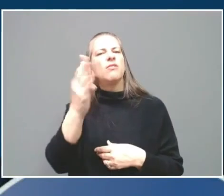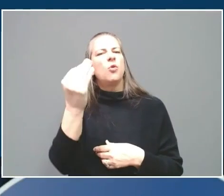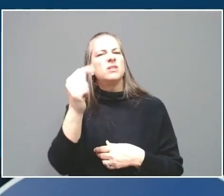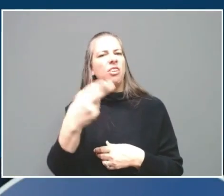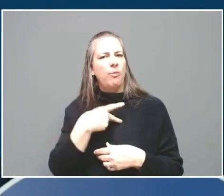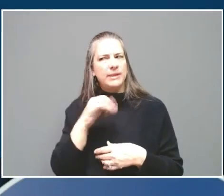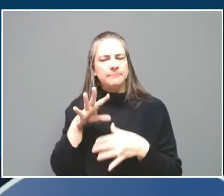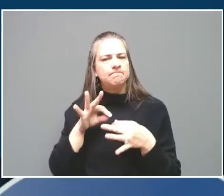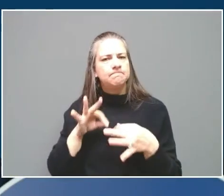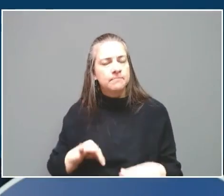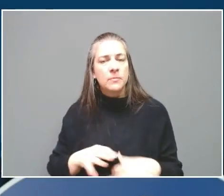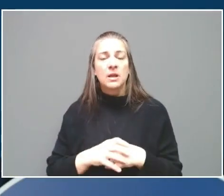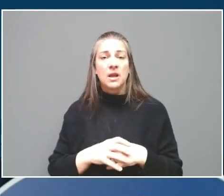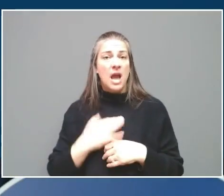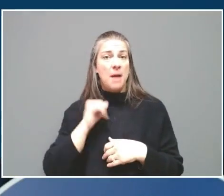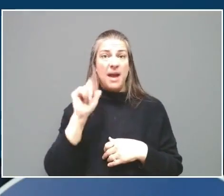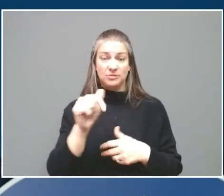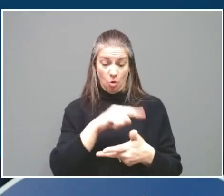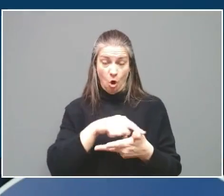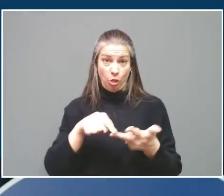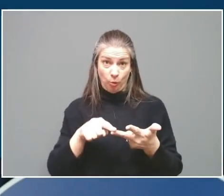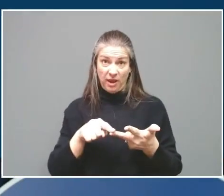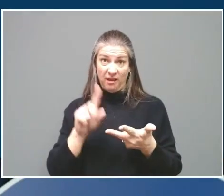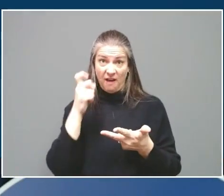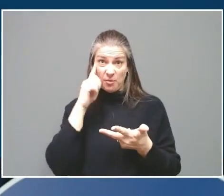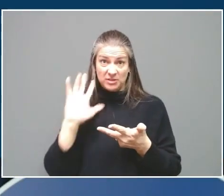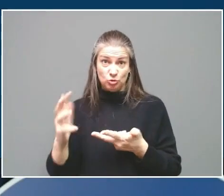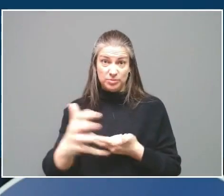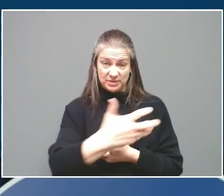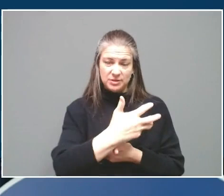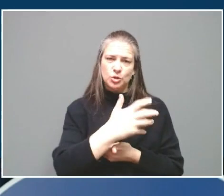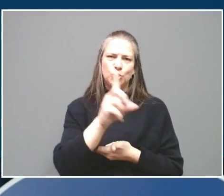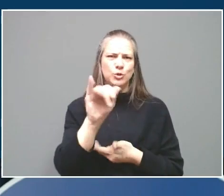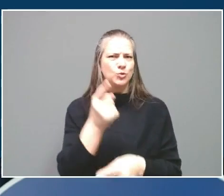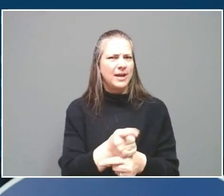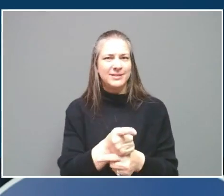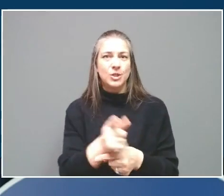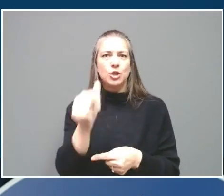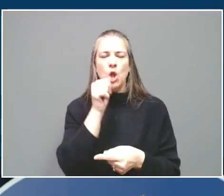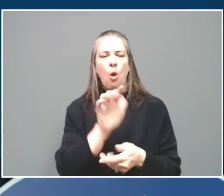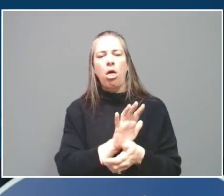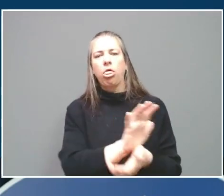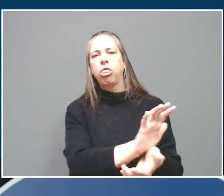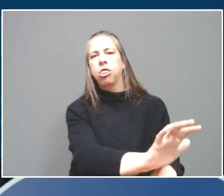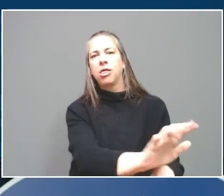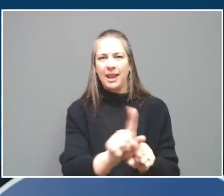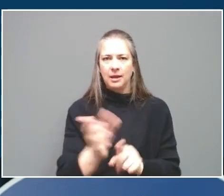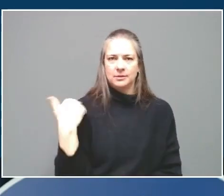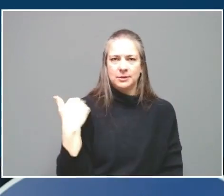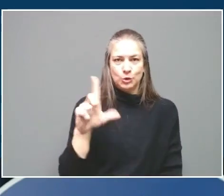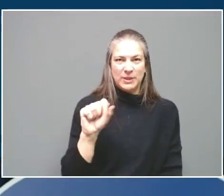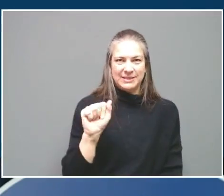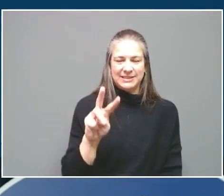I ask every branch to do their part to get this right, to not kick the can down the road like was done in 2016, and